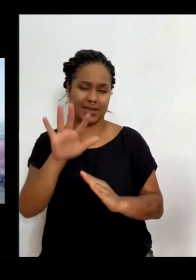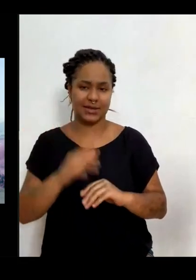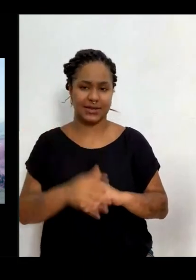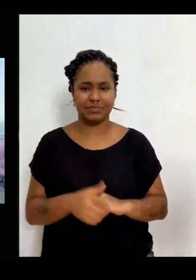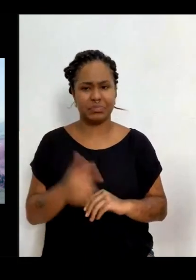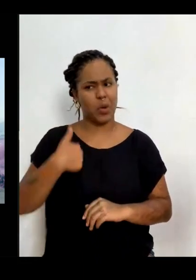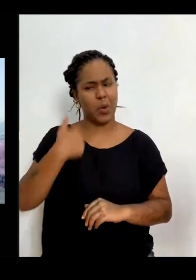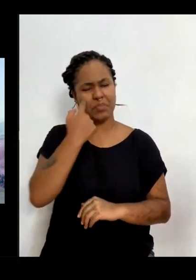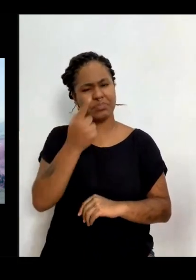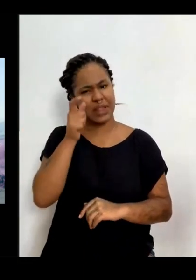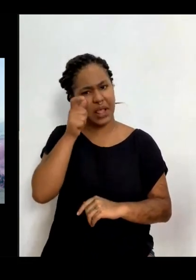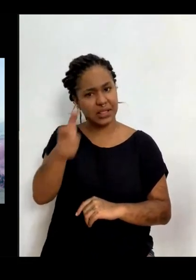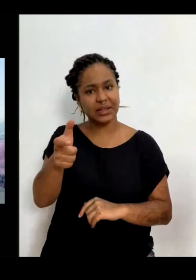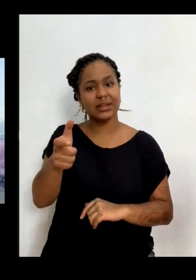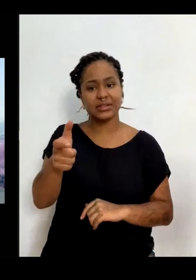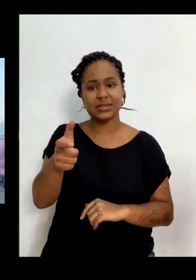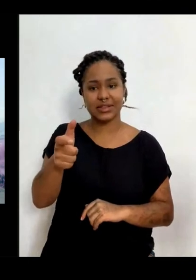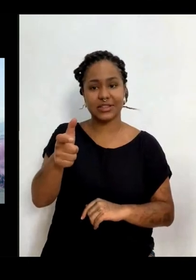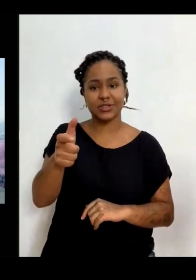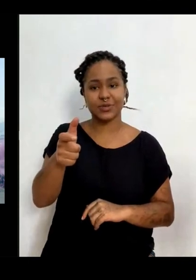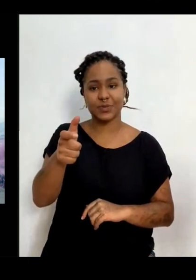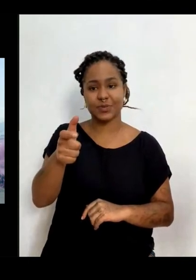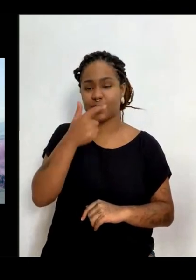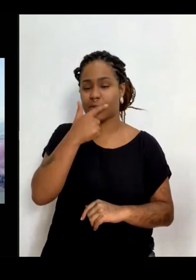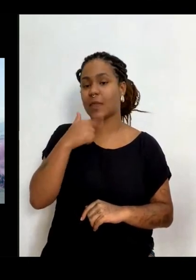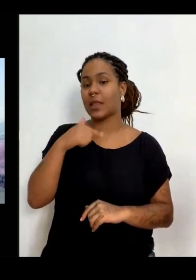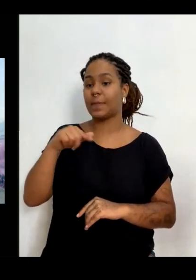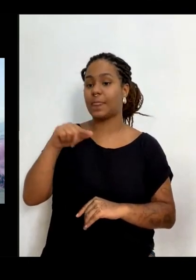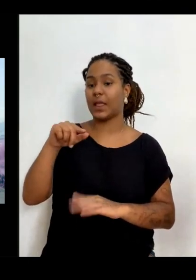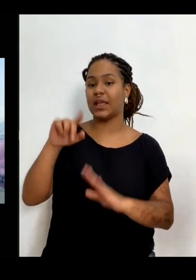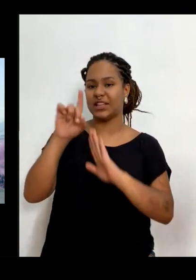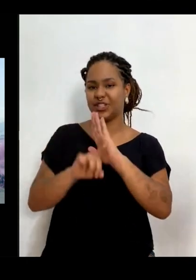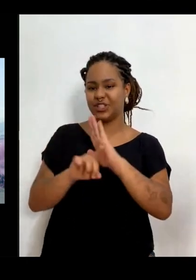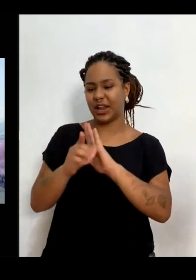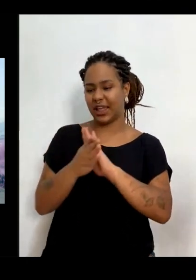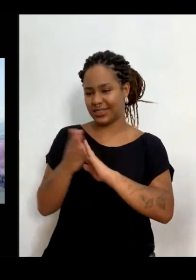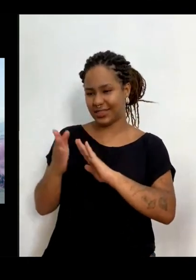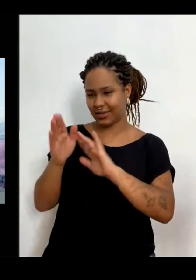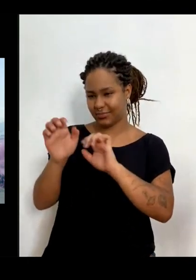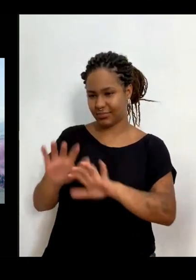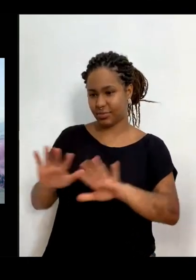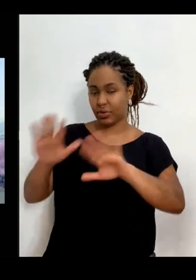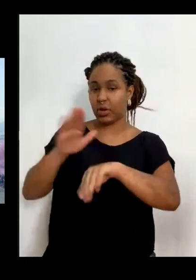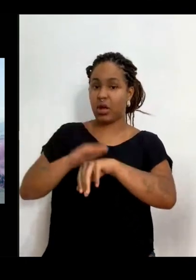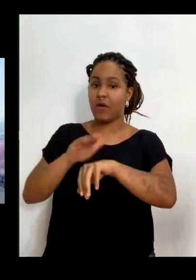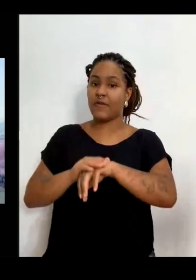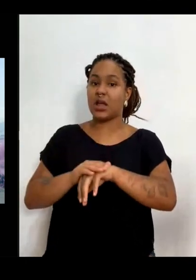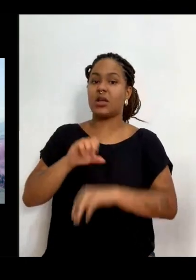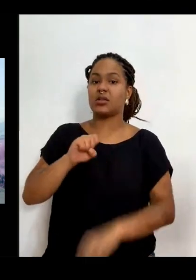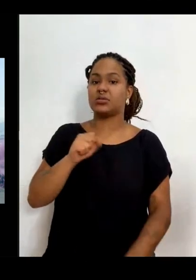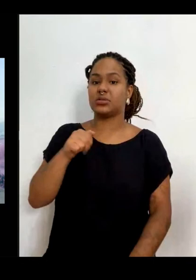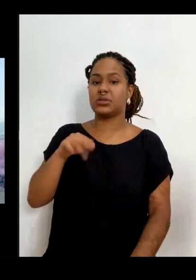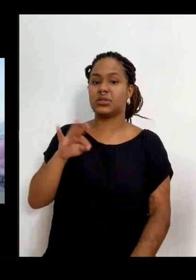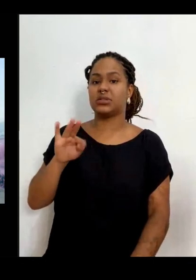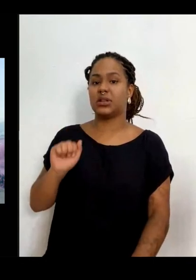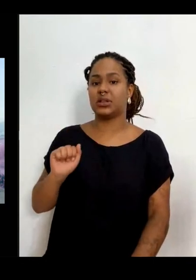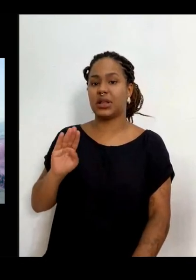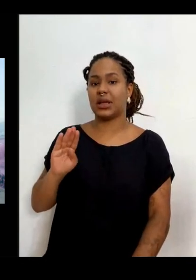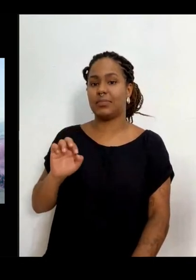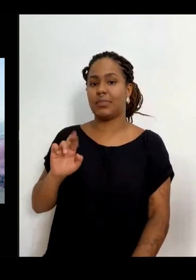in Santa Barbara and California on the beach and also even these early